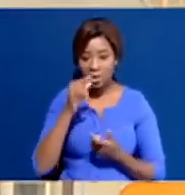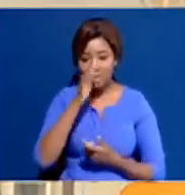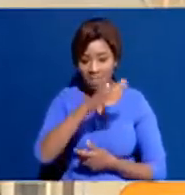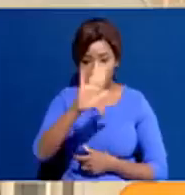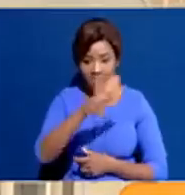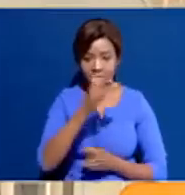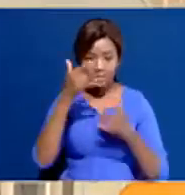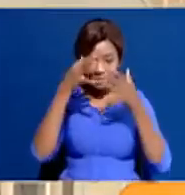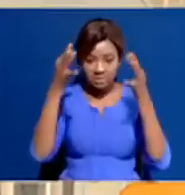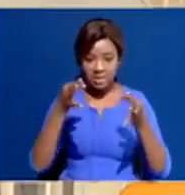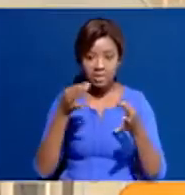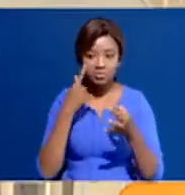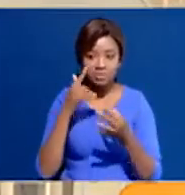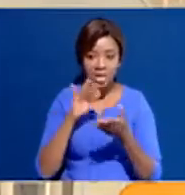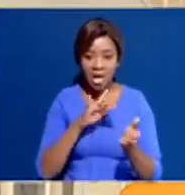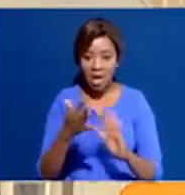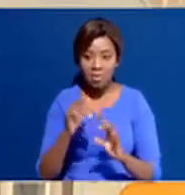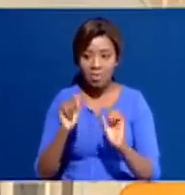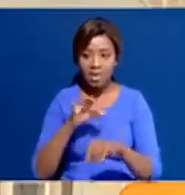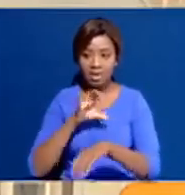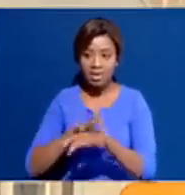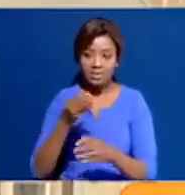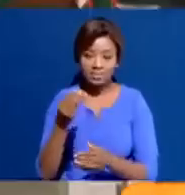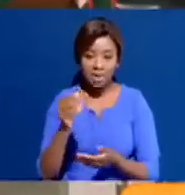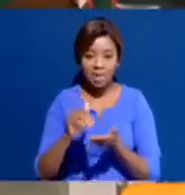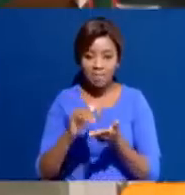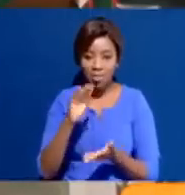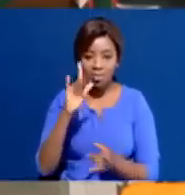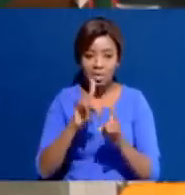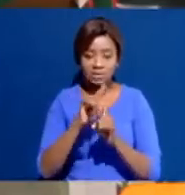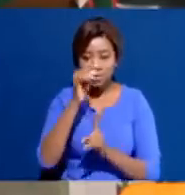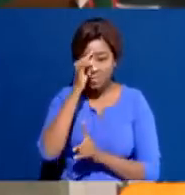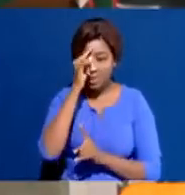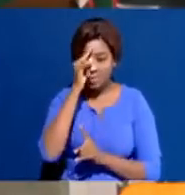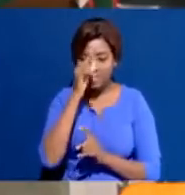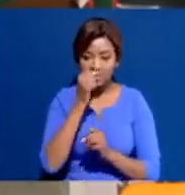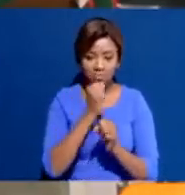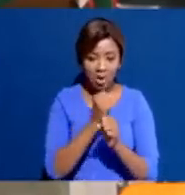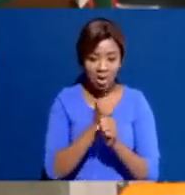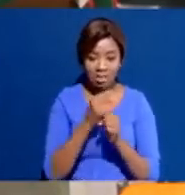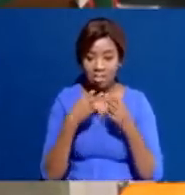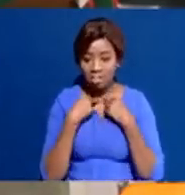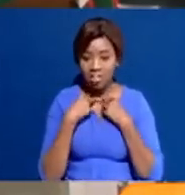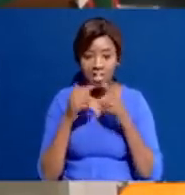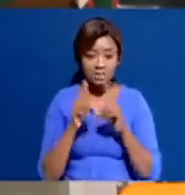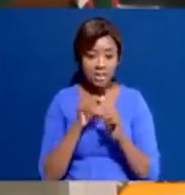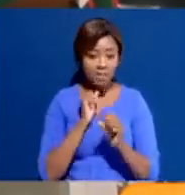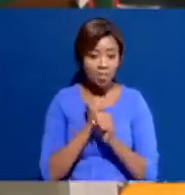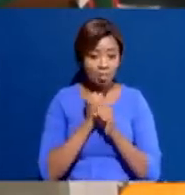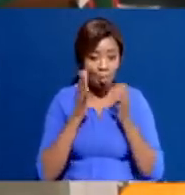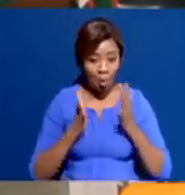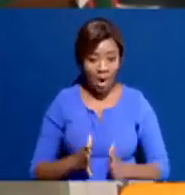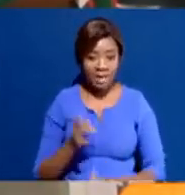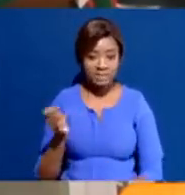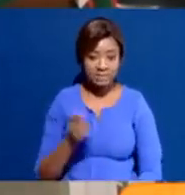to allocate more money to debt repayment, with government operations taking the heat, including government employees who